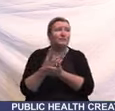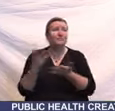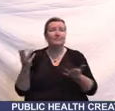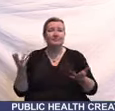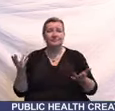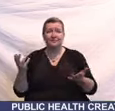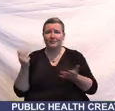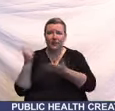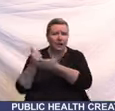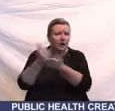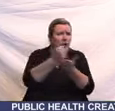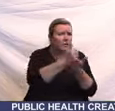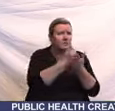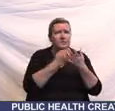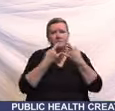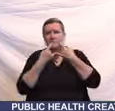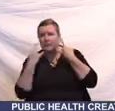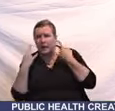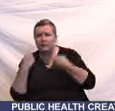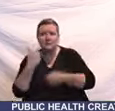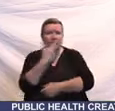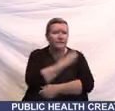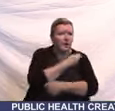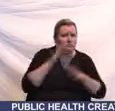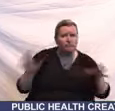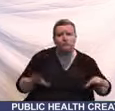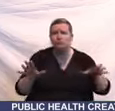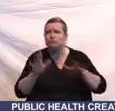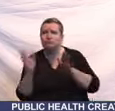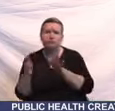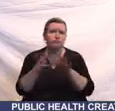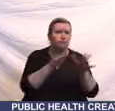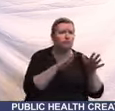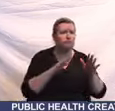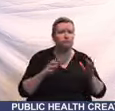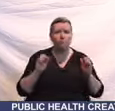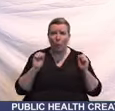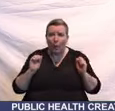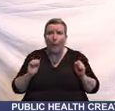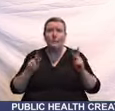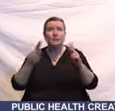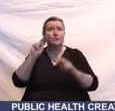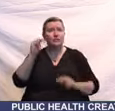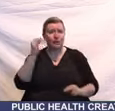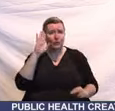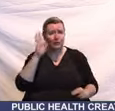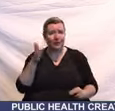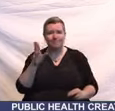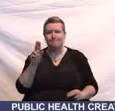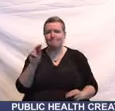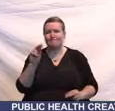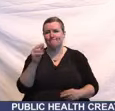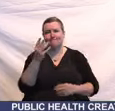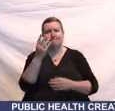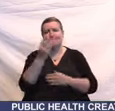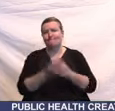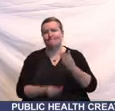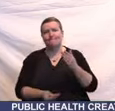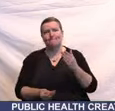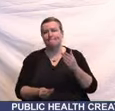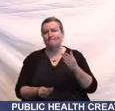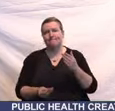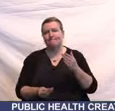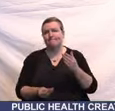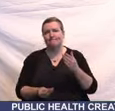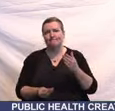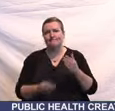vaccinations. She had hoped to return to New Jersey after Edgardo's term as mayor ended. Clara leaves behind her husband